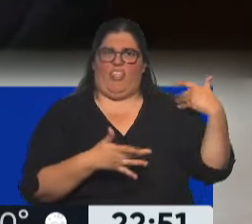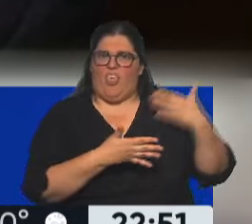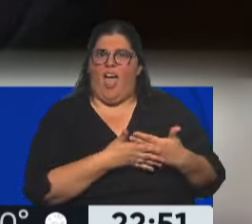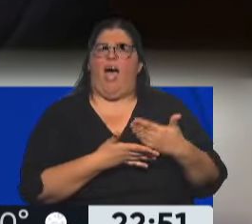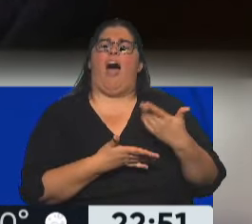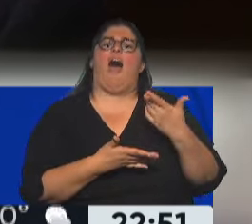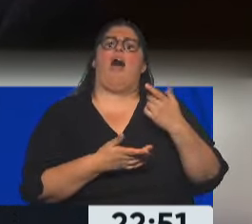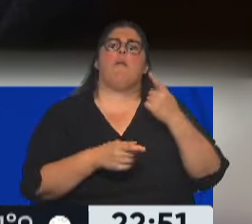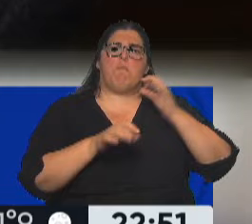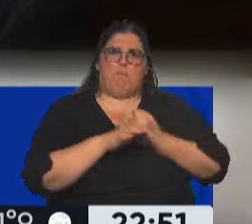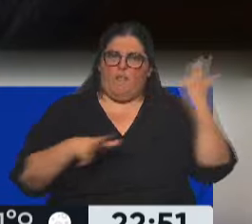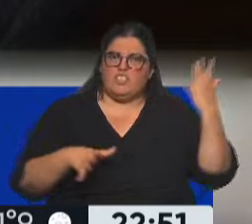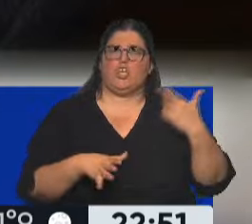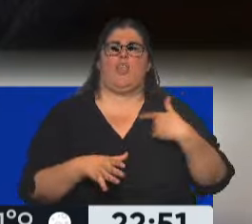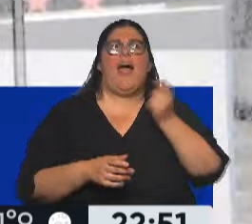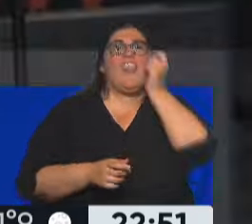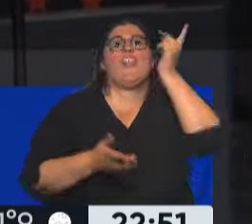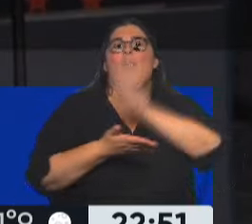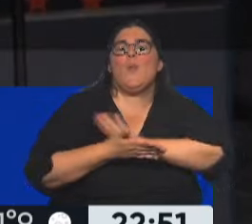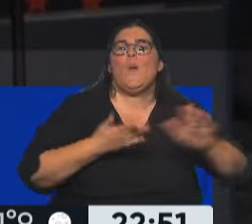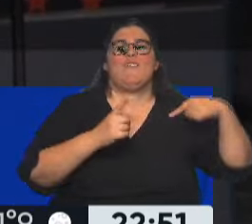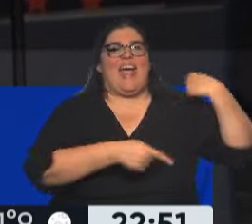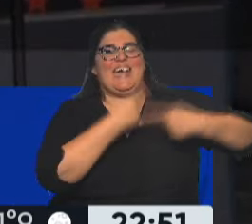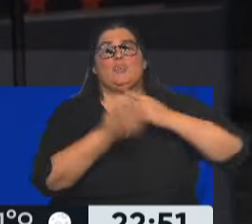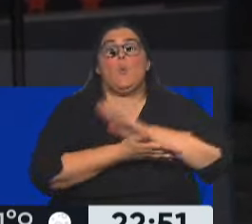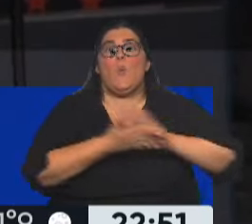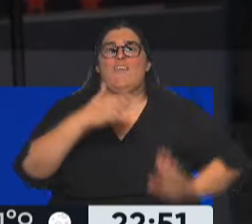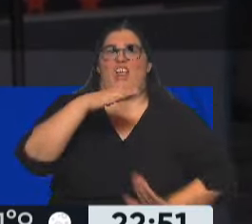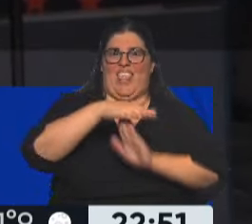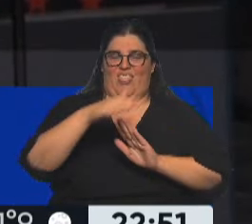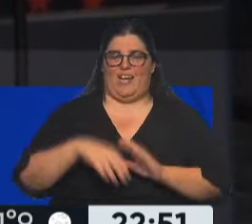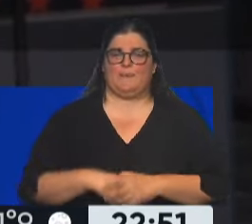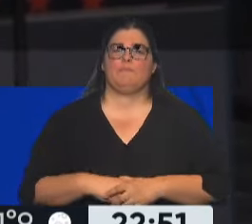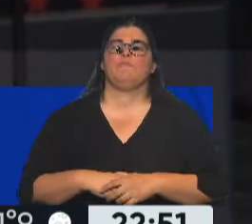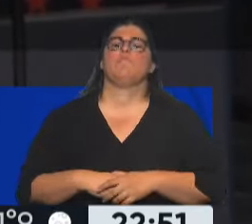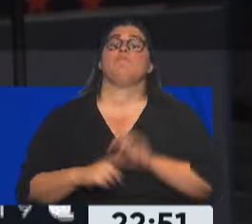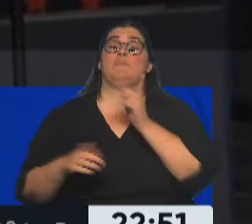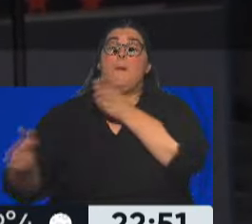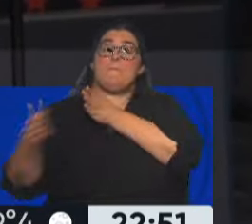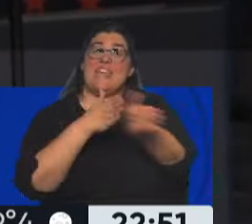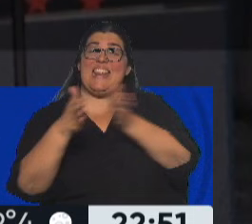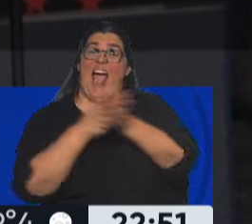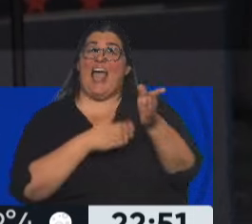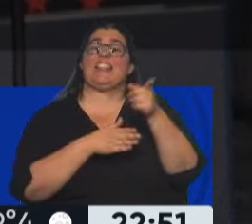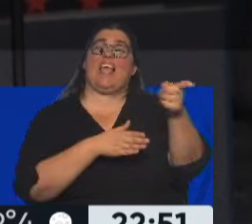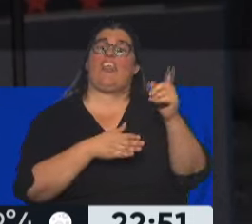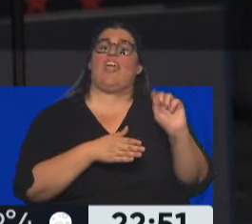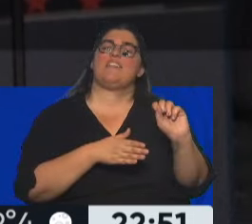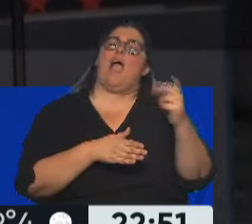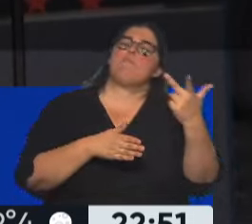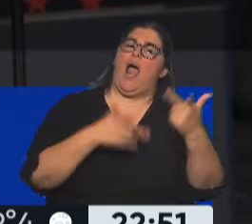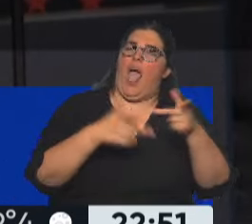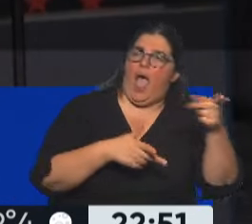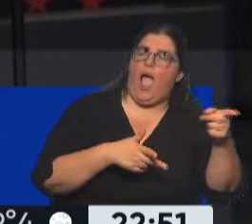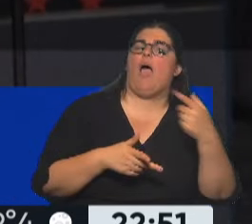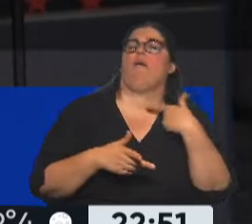ideas I represent a New generation of leadership kamal's migrant invasion and That's what it is is also devastating Our Great